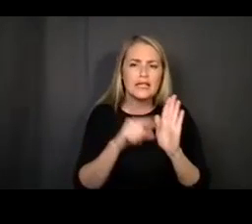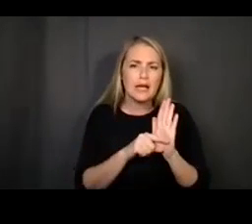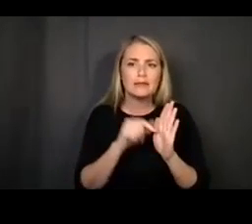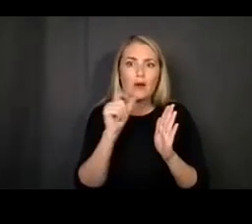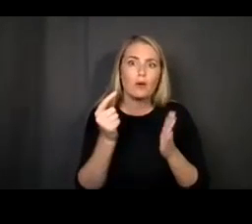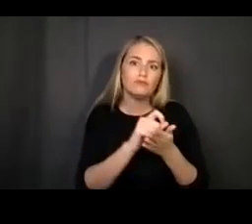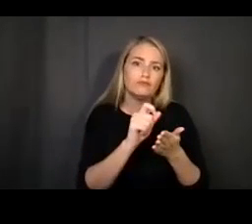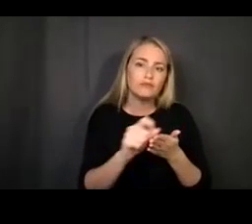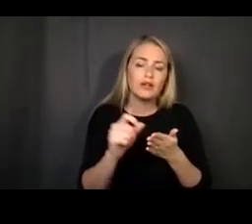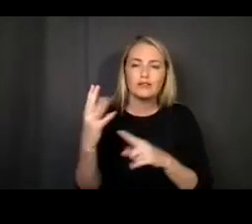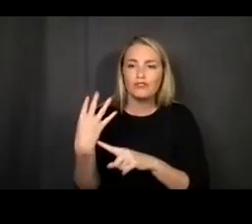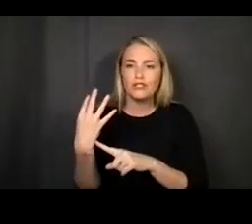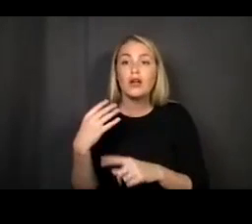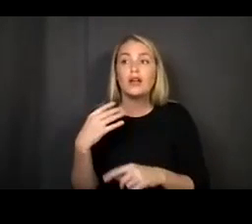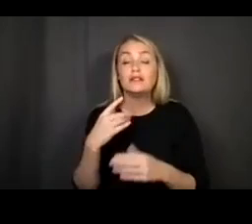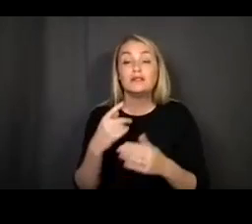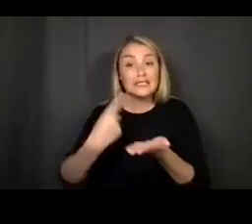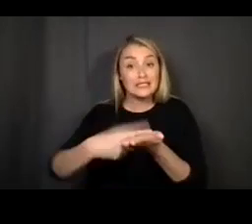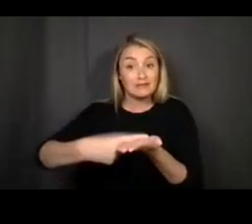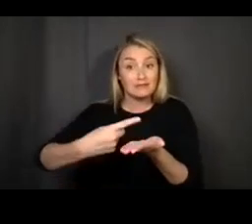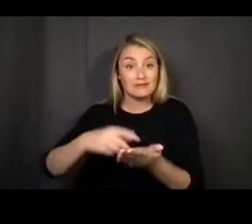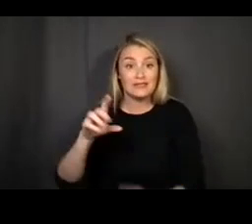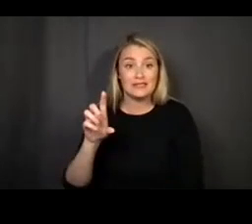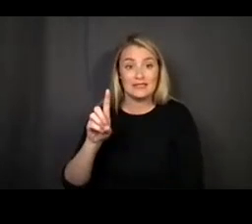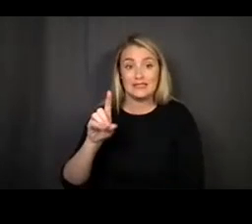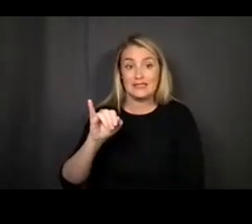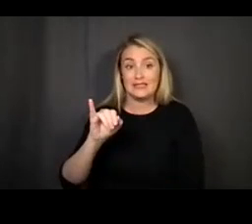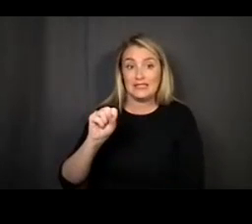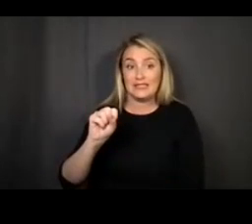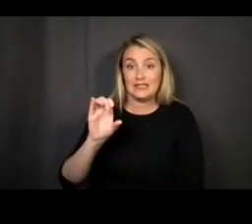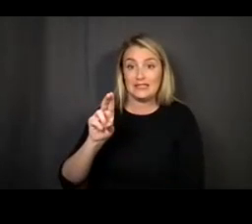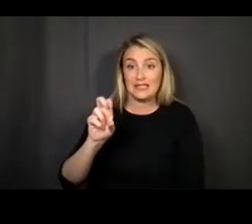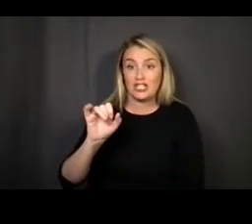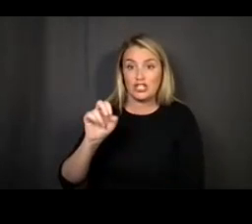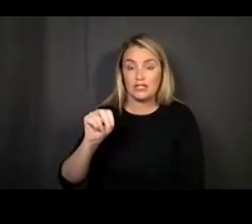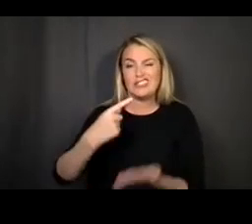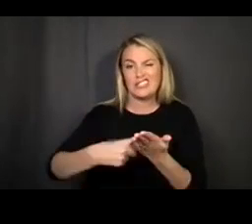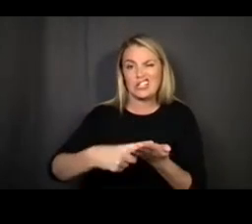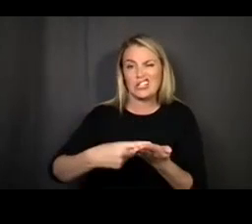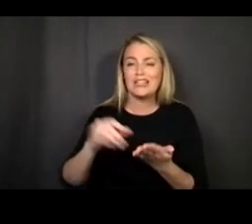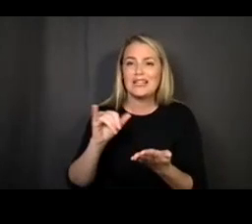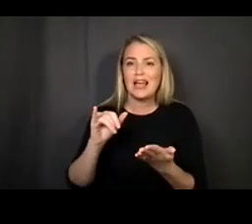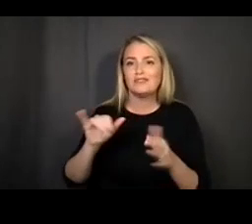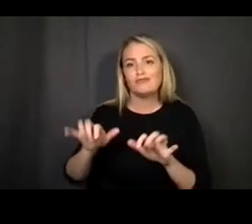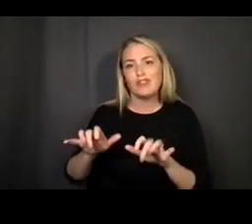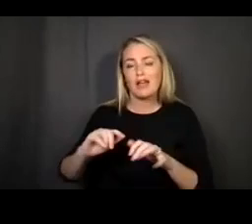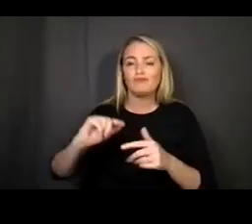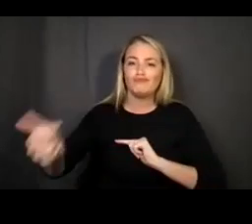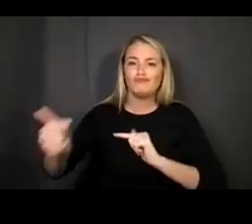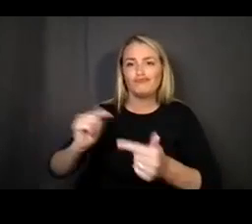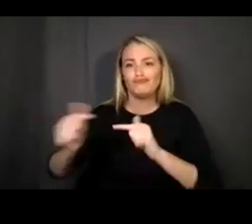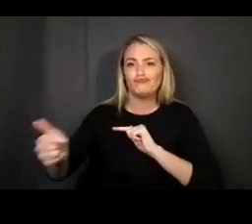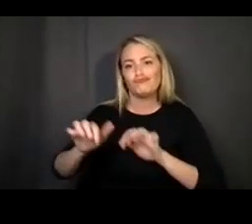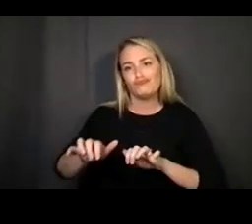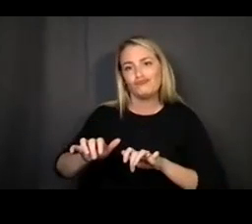submissions. Discussions are something used where students are able to type almost like a typed conversation. And